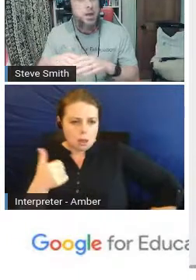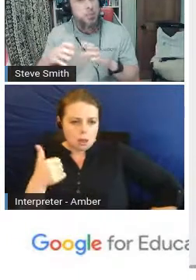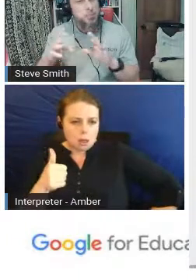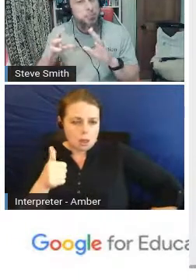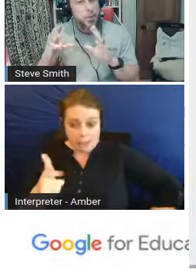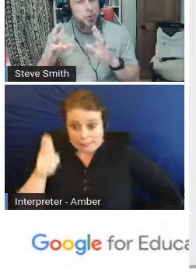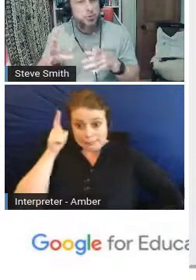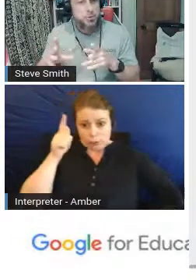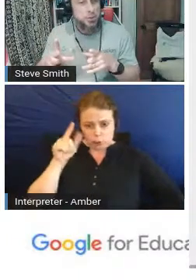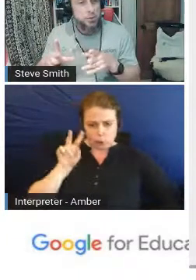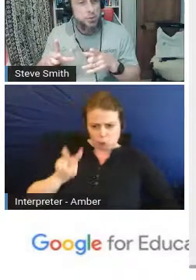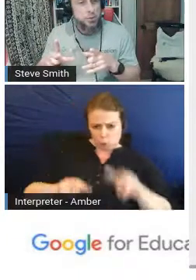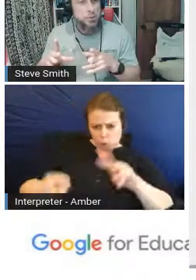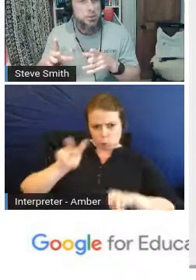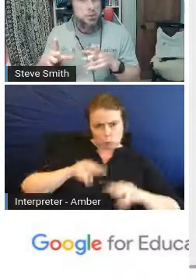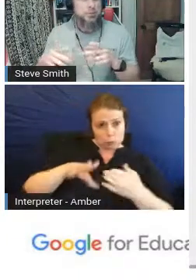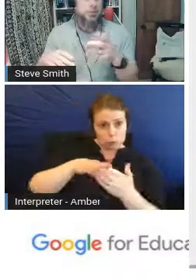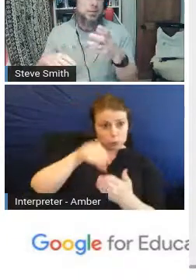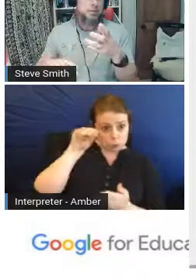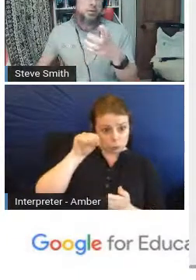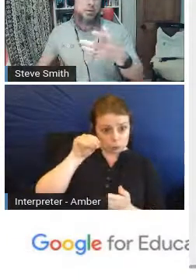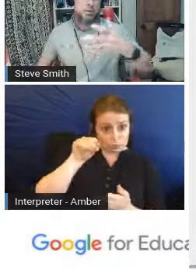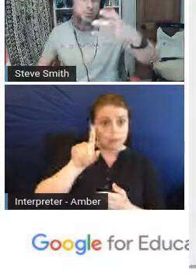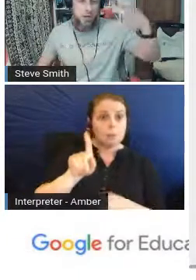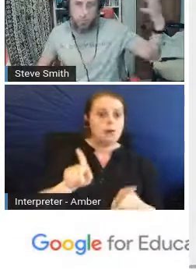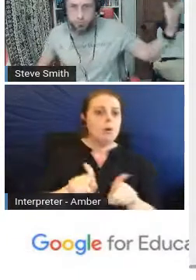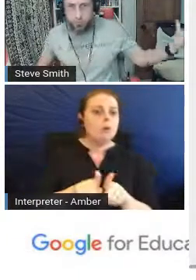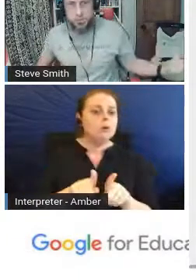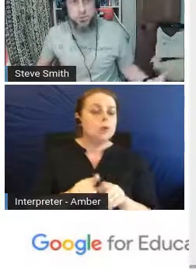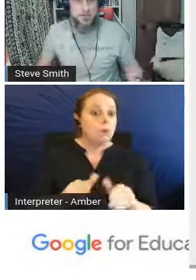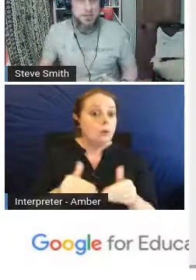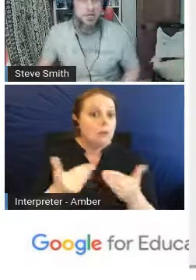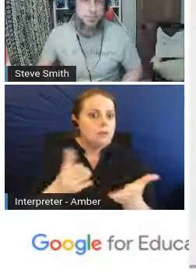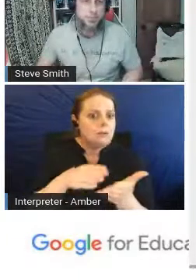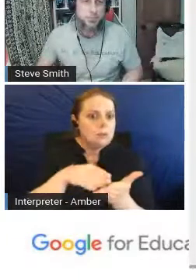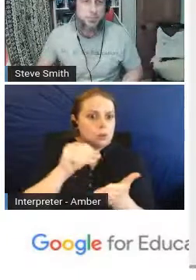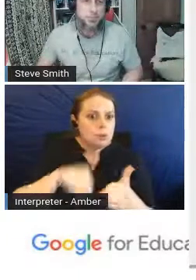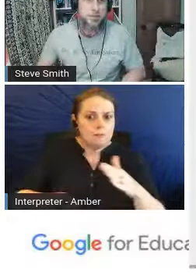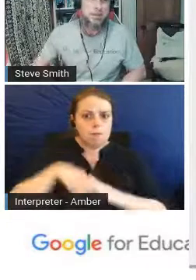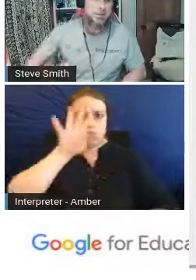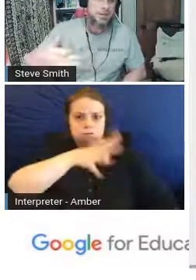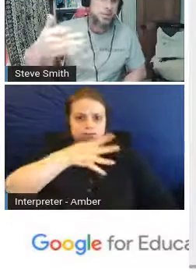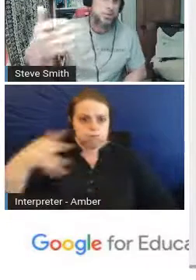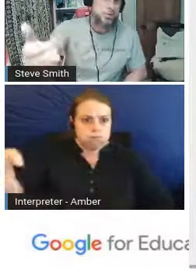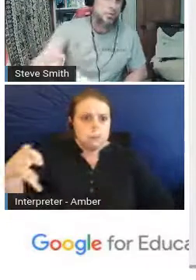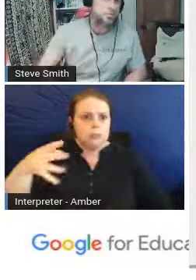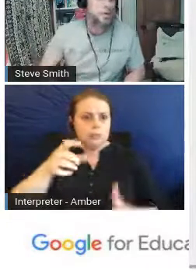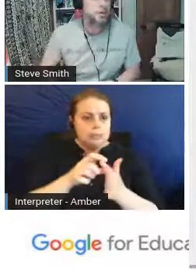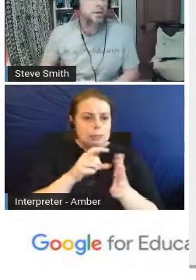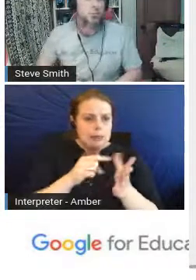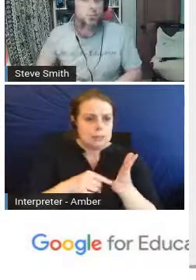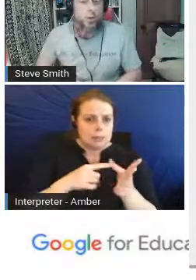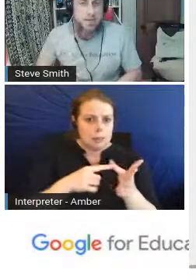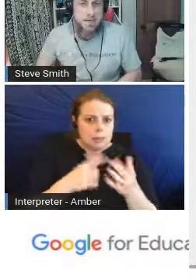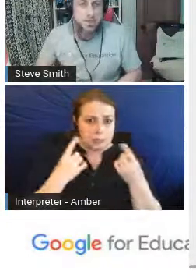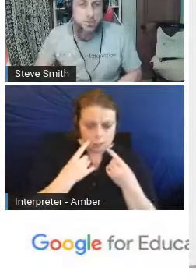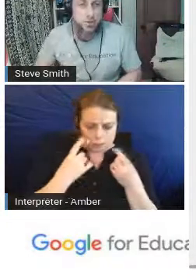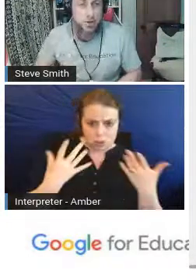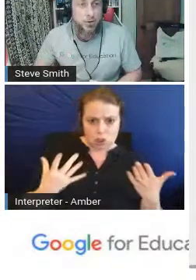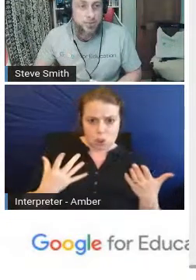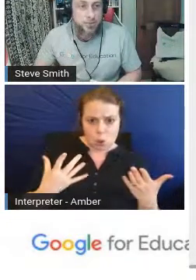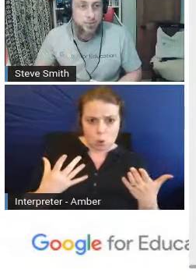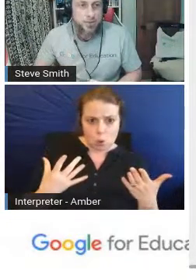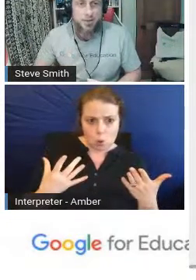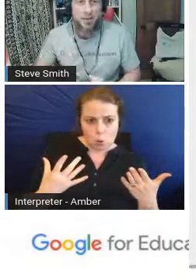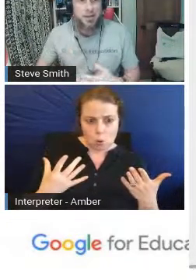students. But also, if you give your students a whole spreadsheet of data, show them what Data